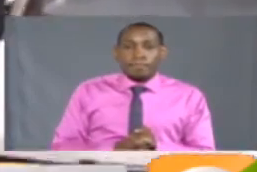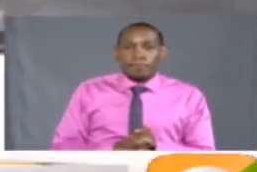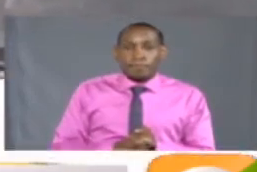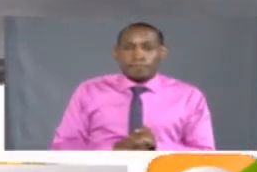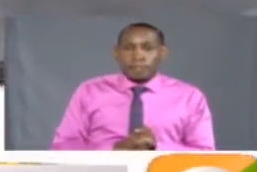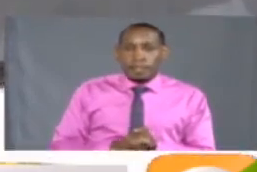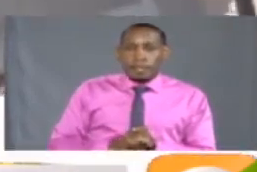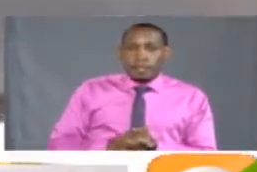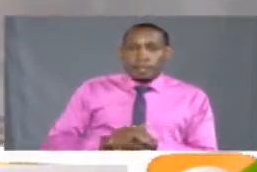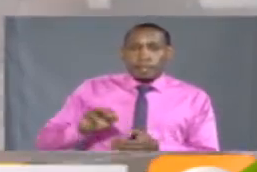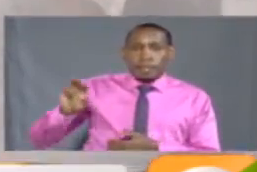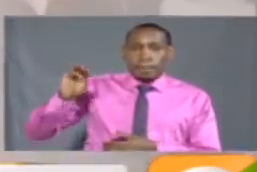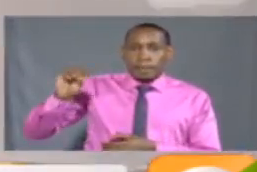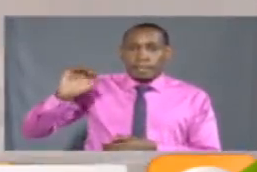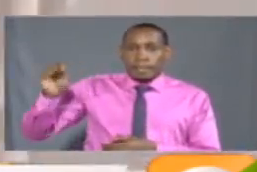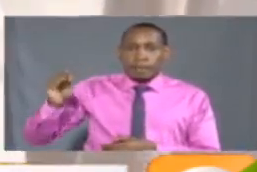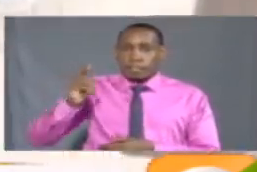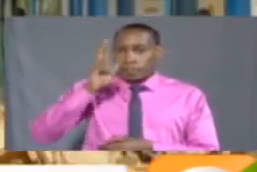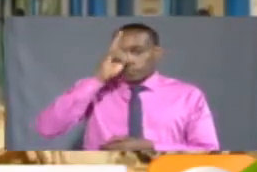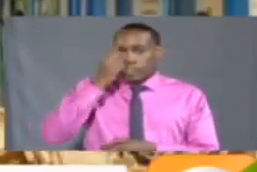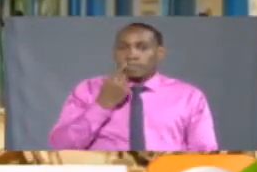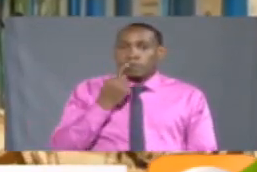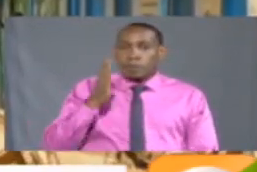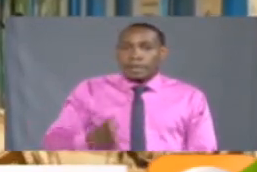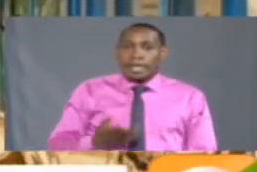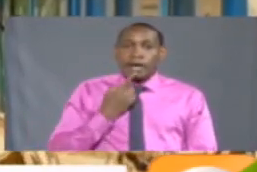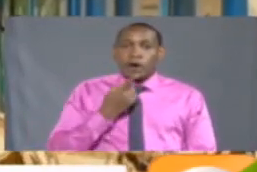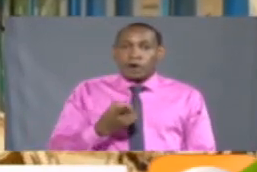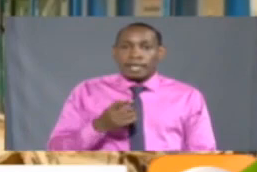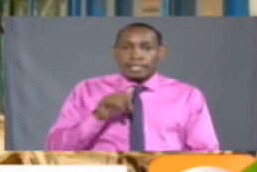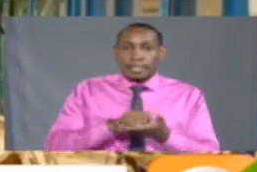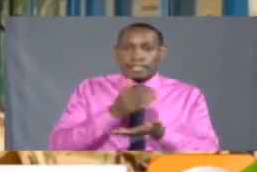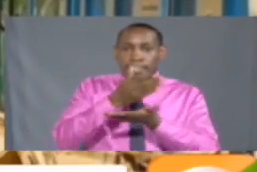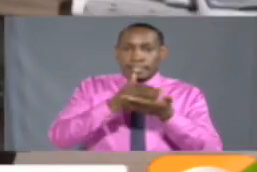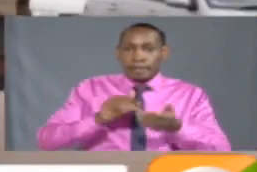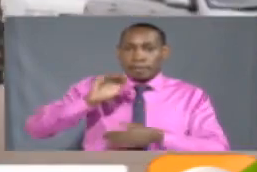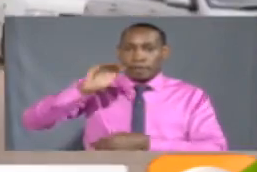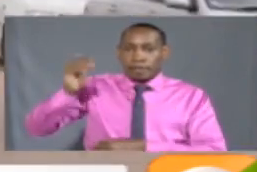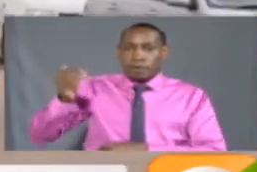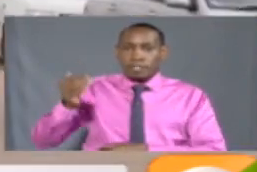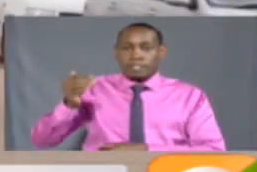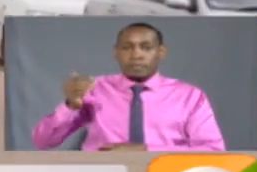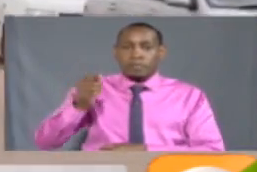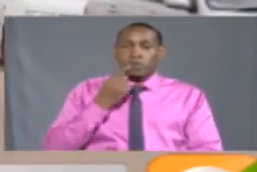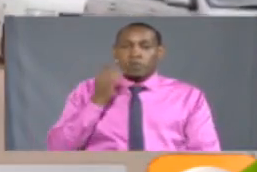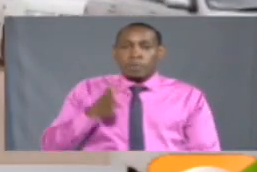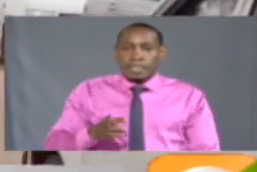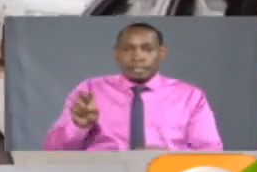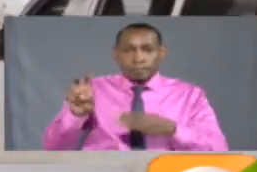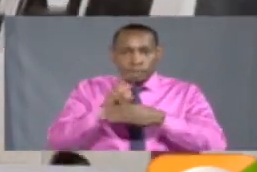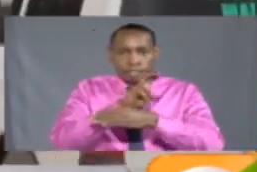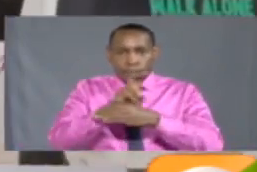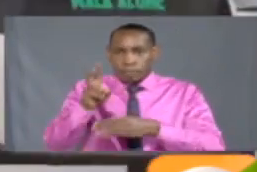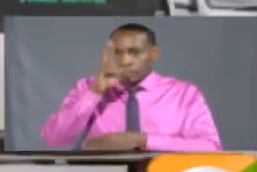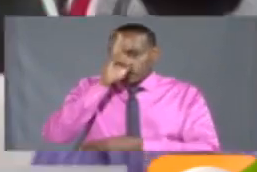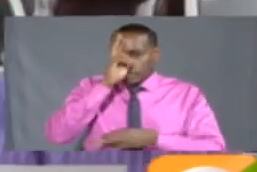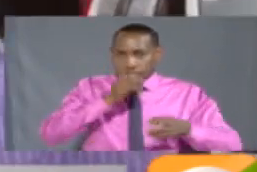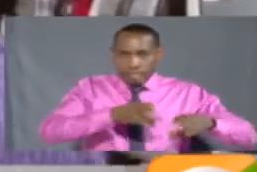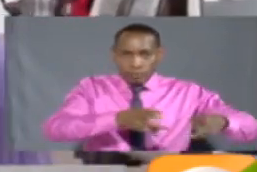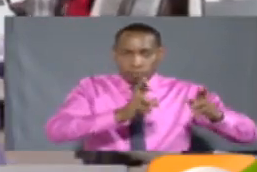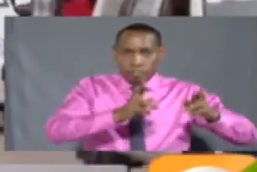Mandera County Police Commander Jeremiah Kosiong has directed sub-county commanders to increase police surveillance along the